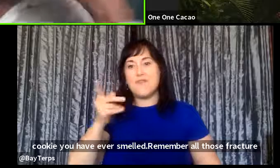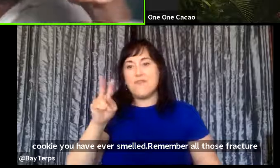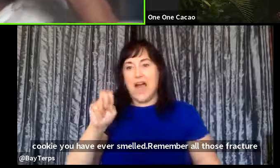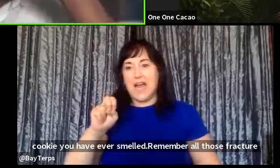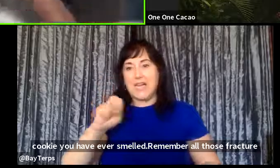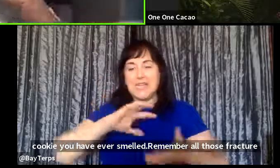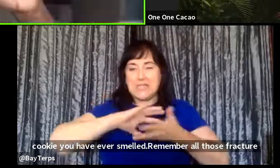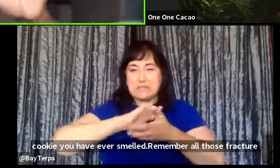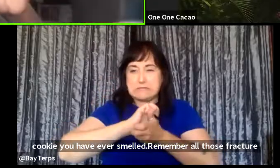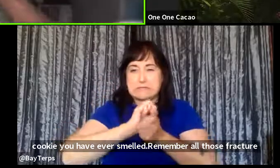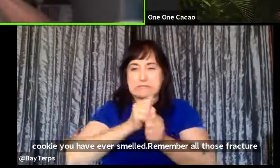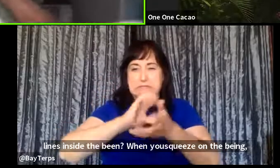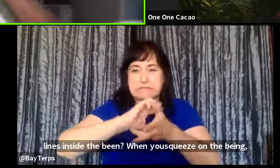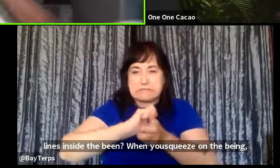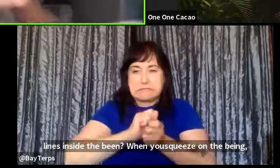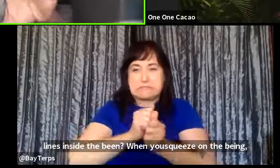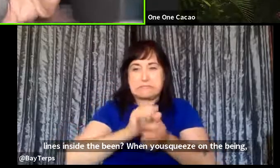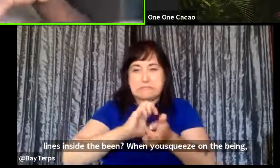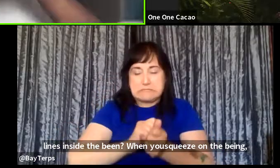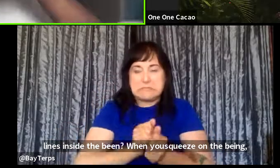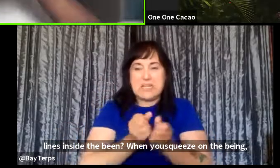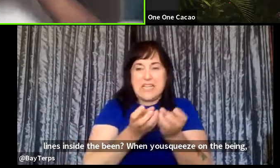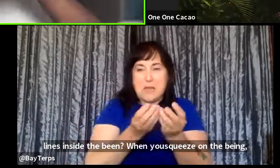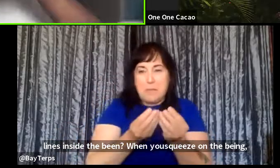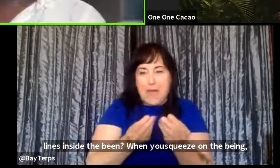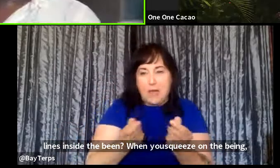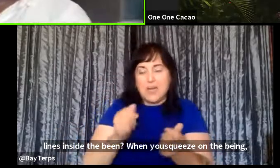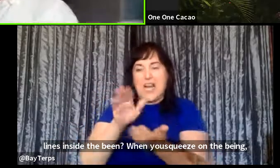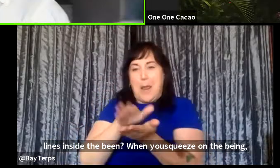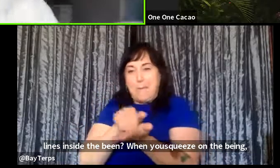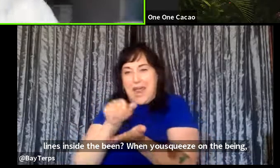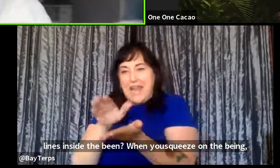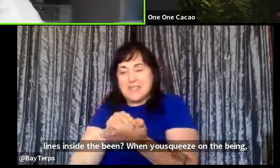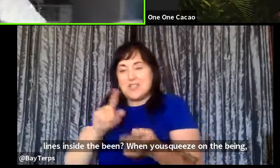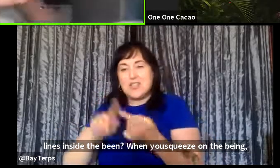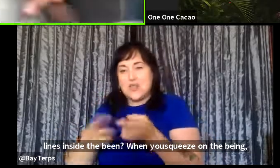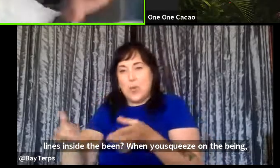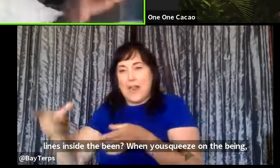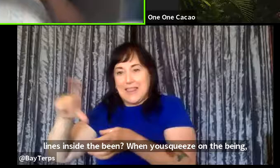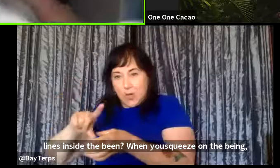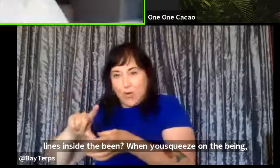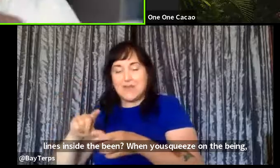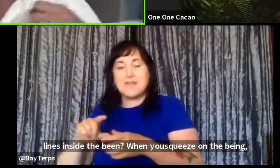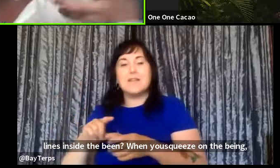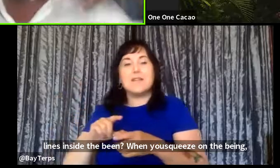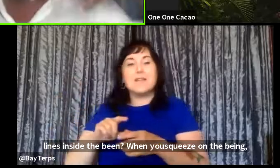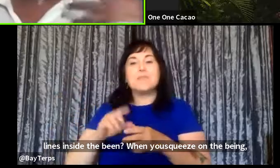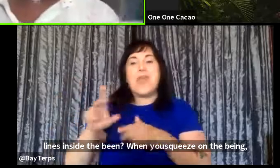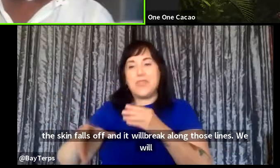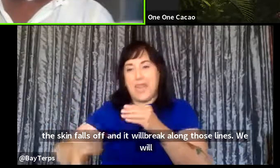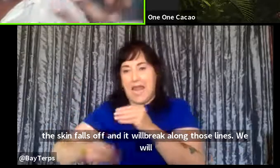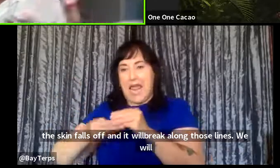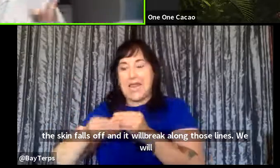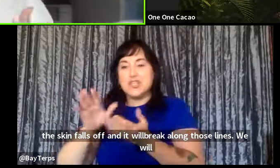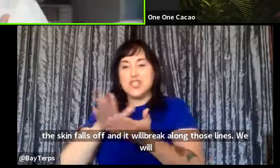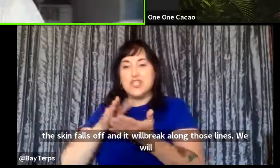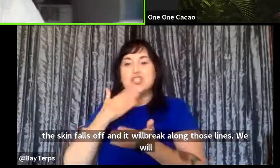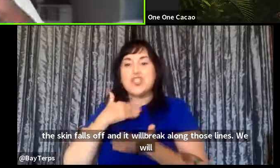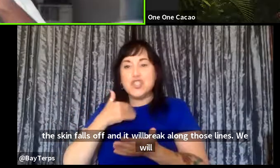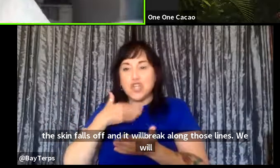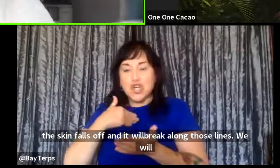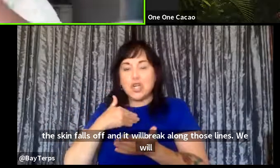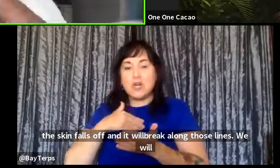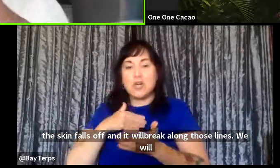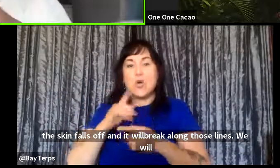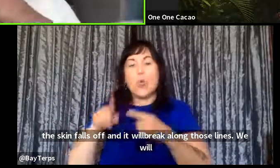those nibs into a powder into a paste into a liquid. And when we'll then add sugar into it when it's completely smooth. When